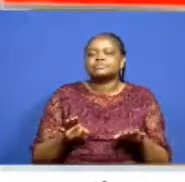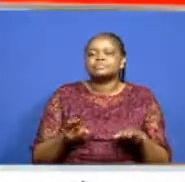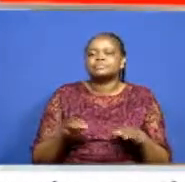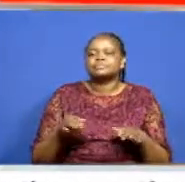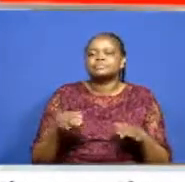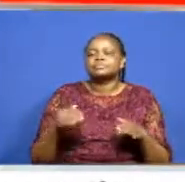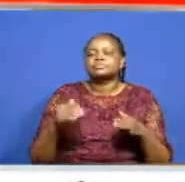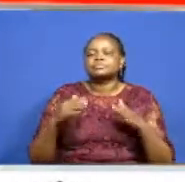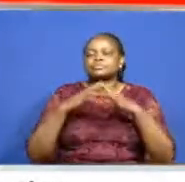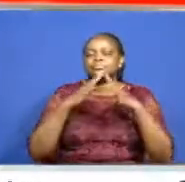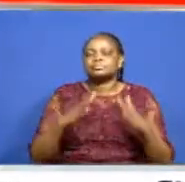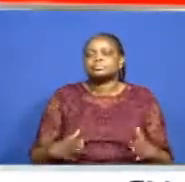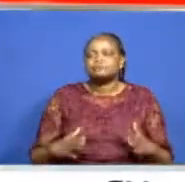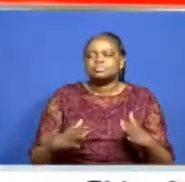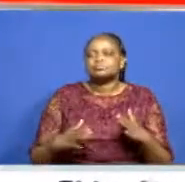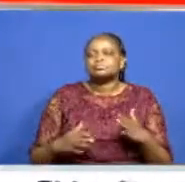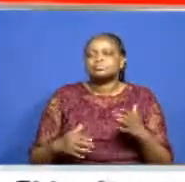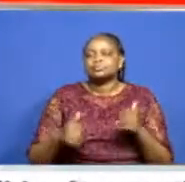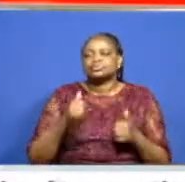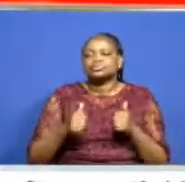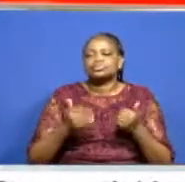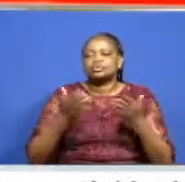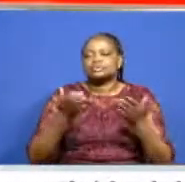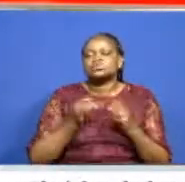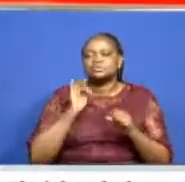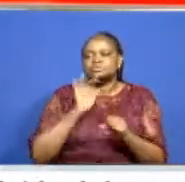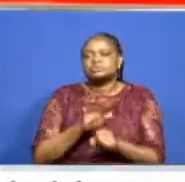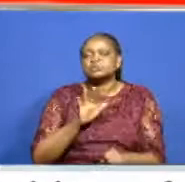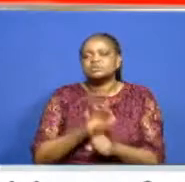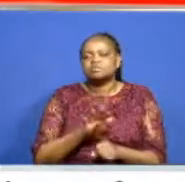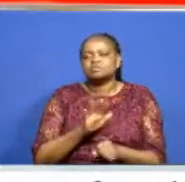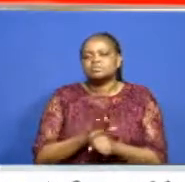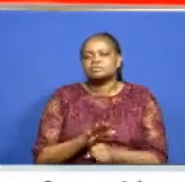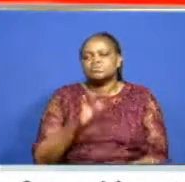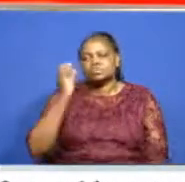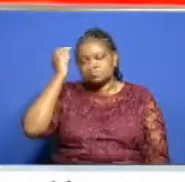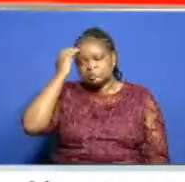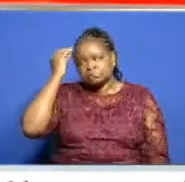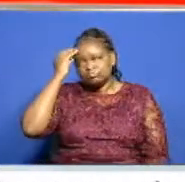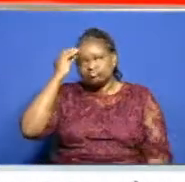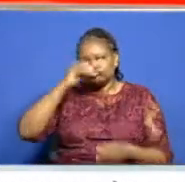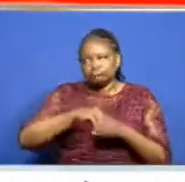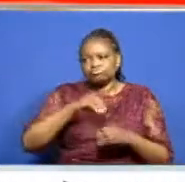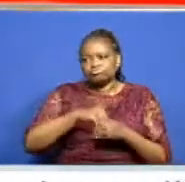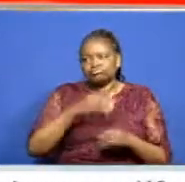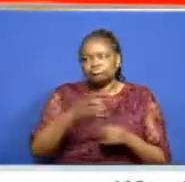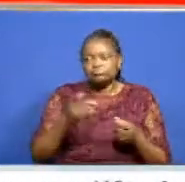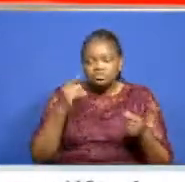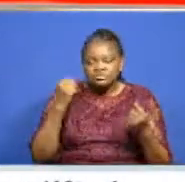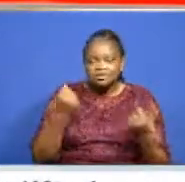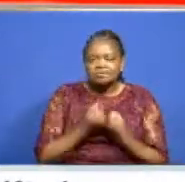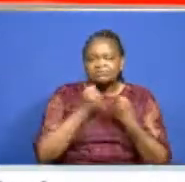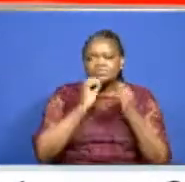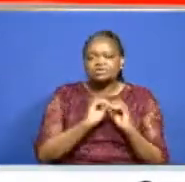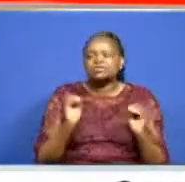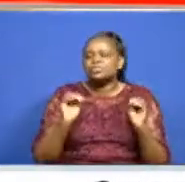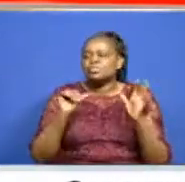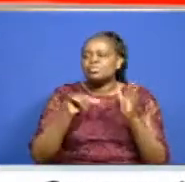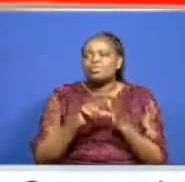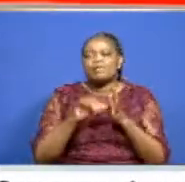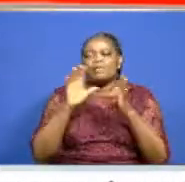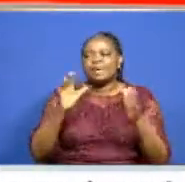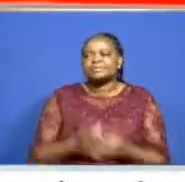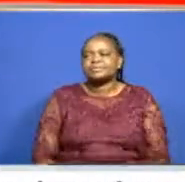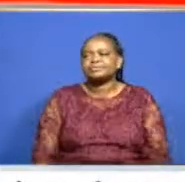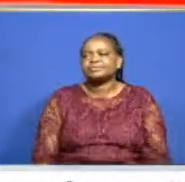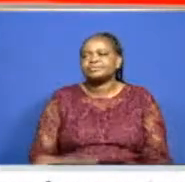to cater for the high numbers that we have. Mm-hmm. Otherwise, if that one does not happen, it will be dangerous. But another thing which is also